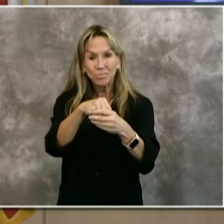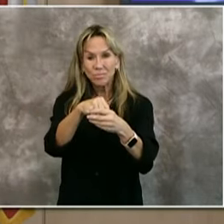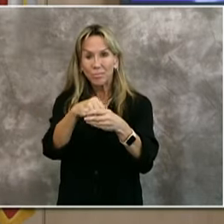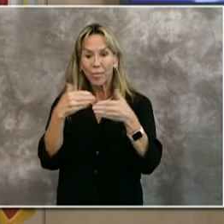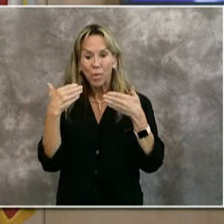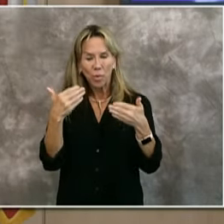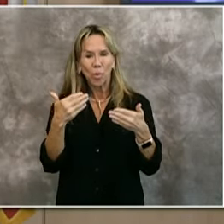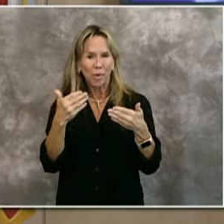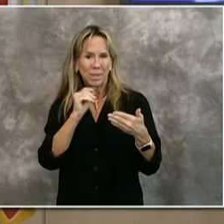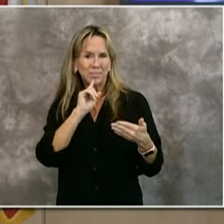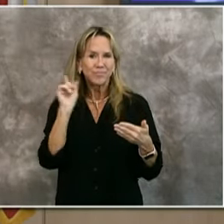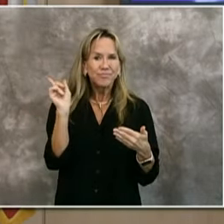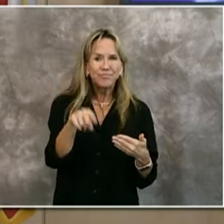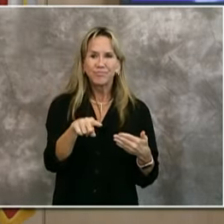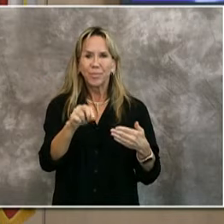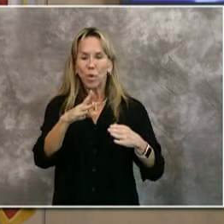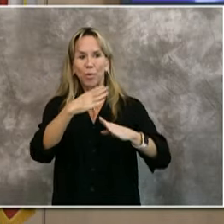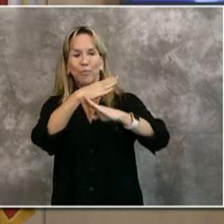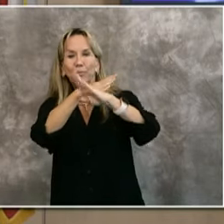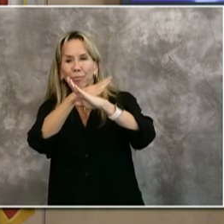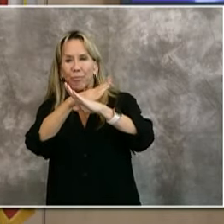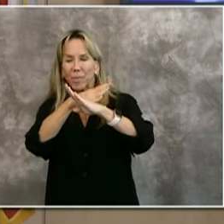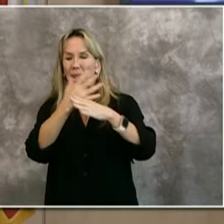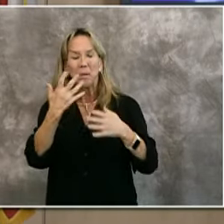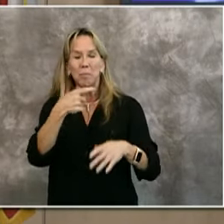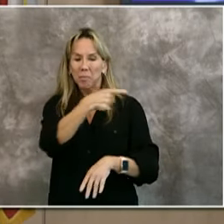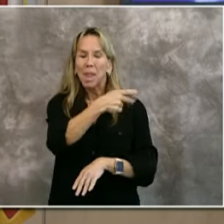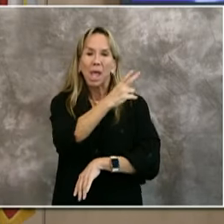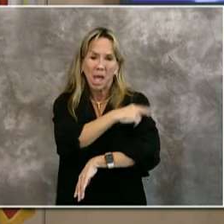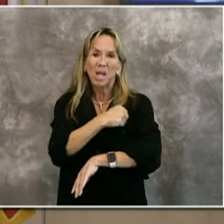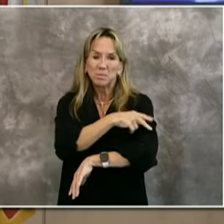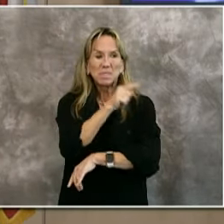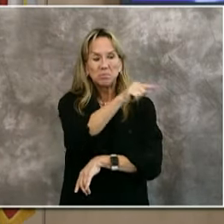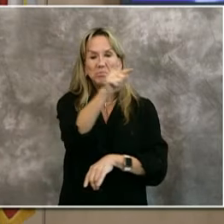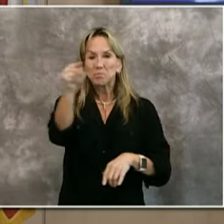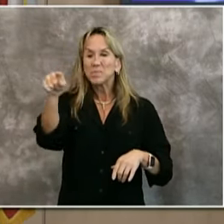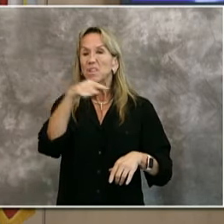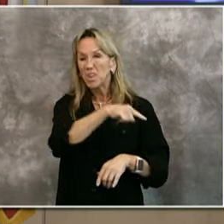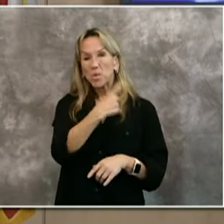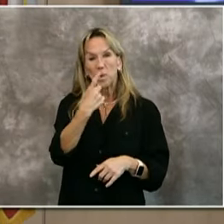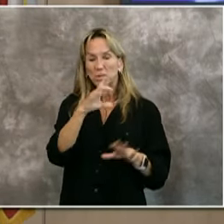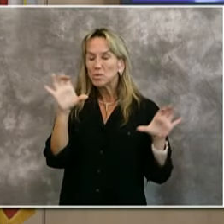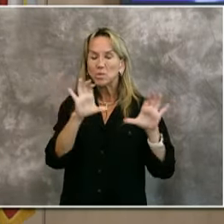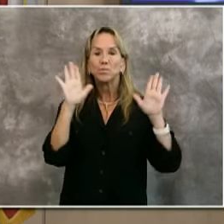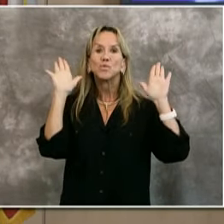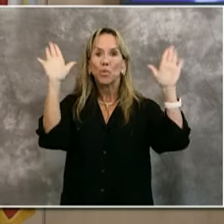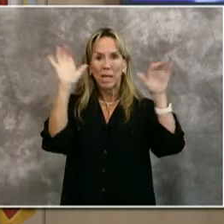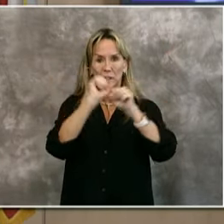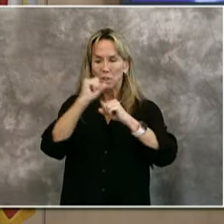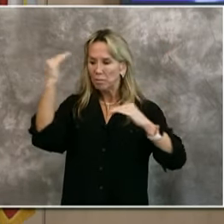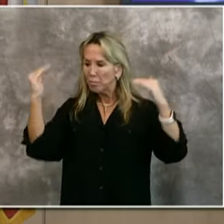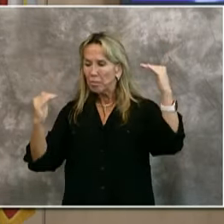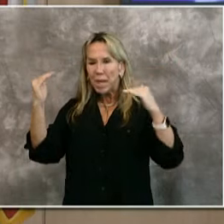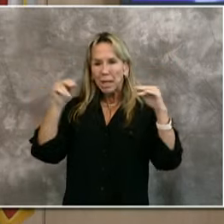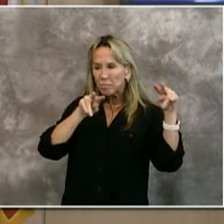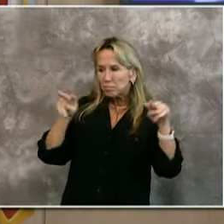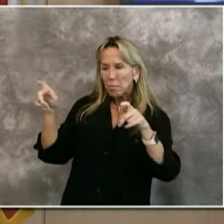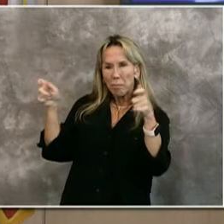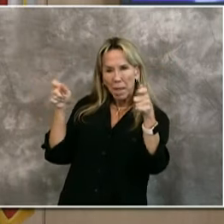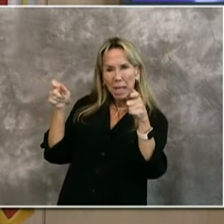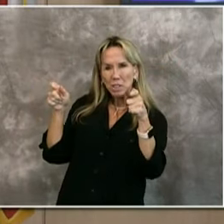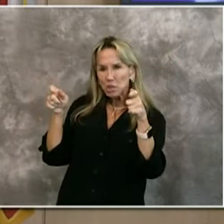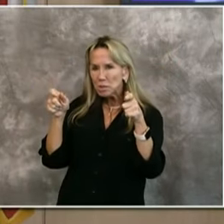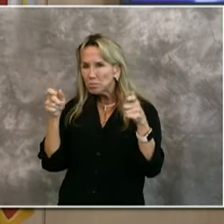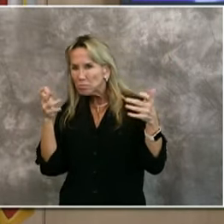a barrier from the outside, the hospitals are doing a great job of actually managing this balance themselves.